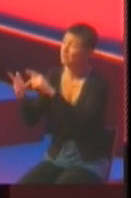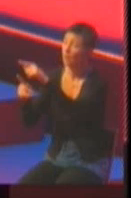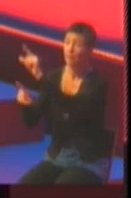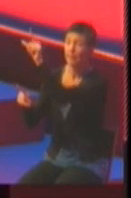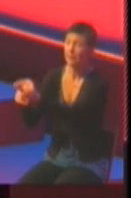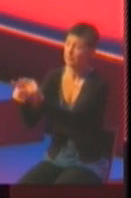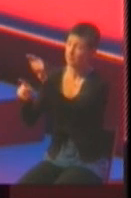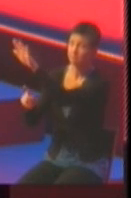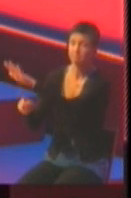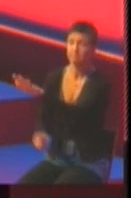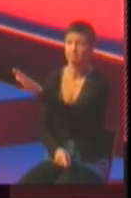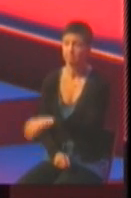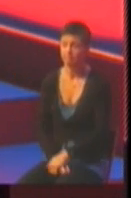Pakistan,